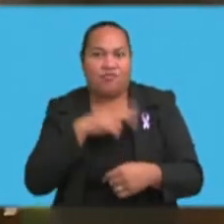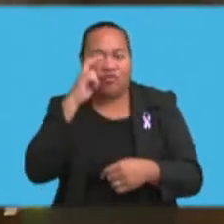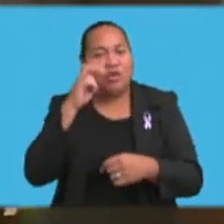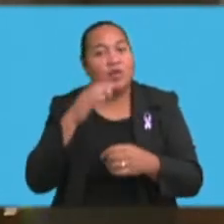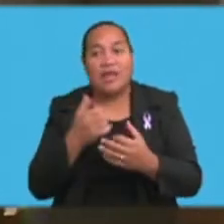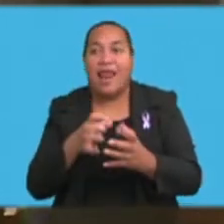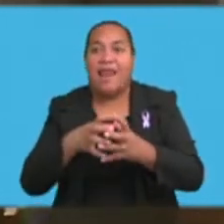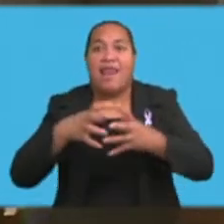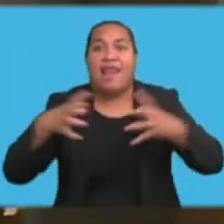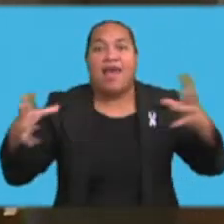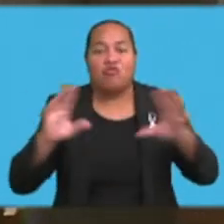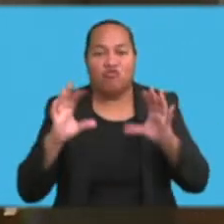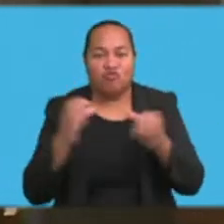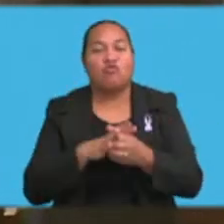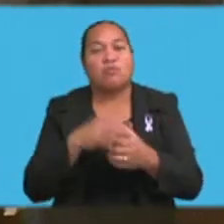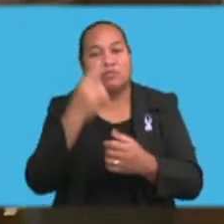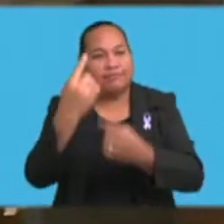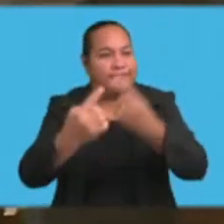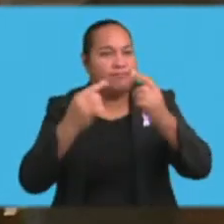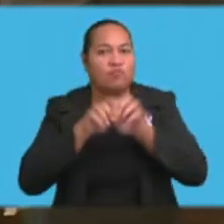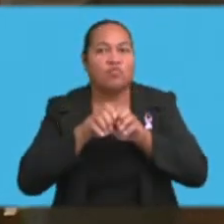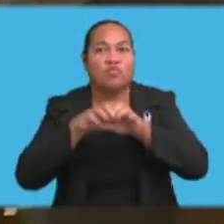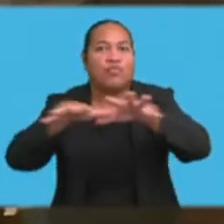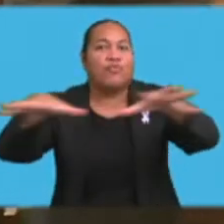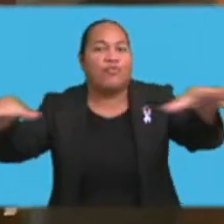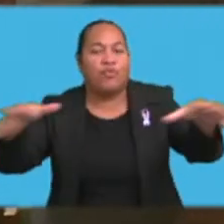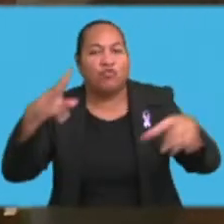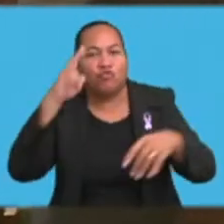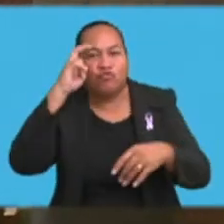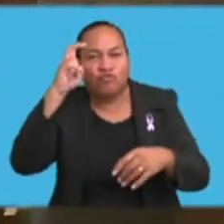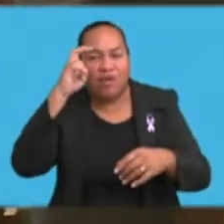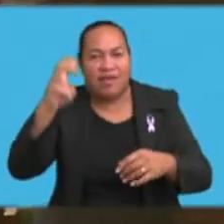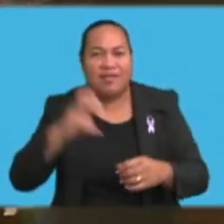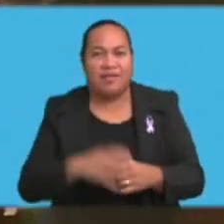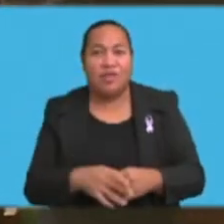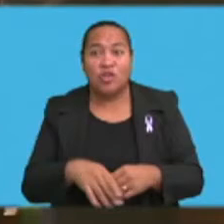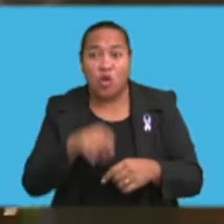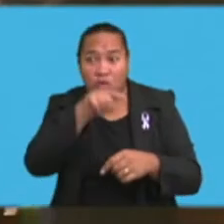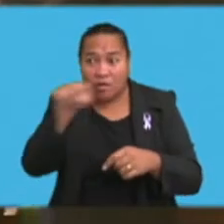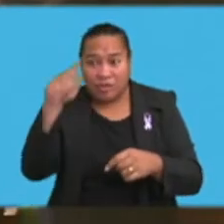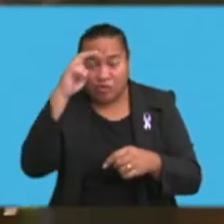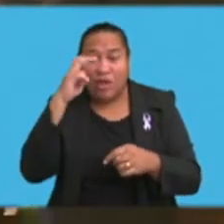larger group of people that is conducting training. So the ministry then accredits the training